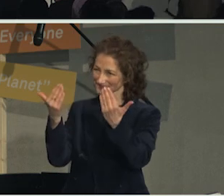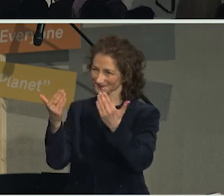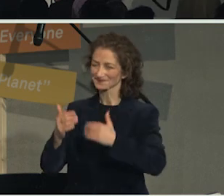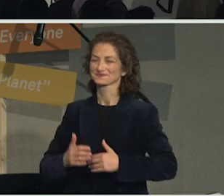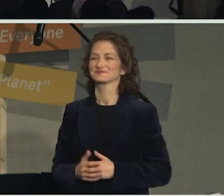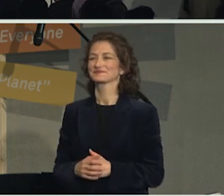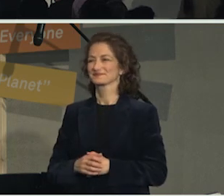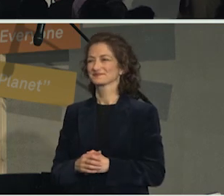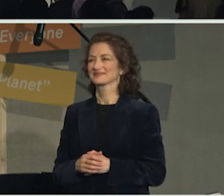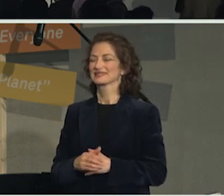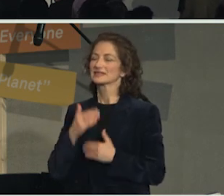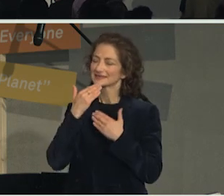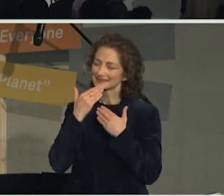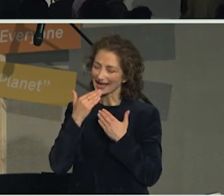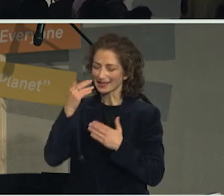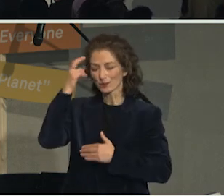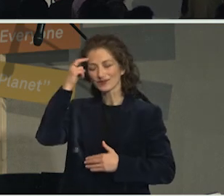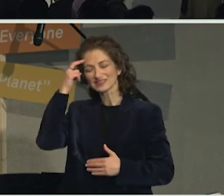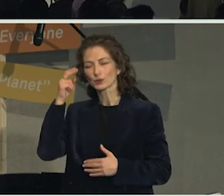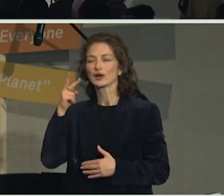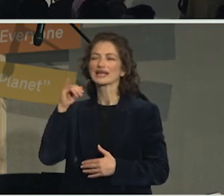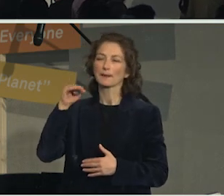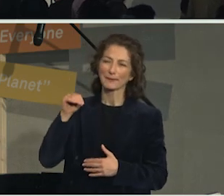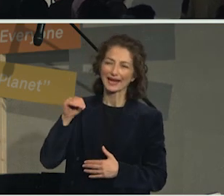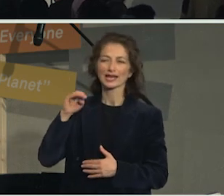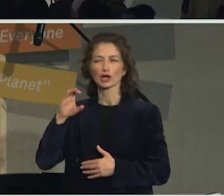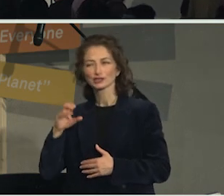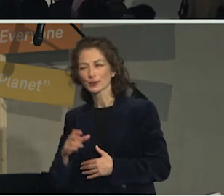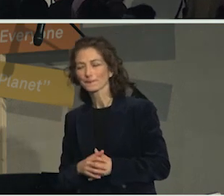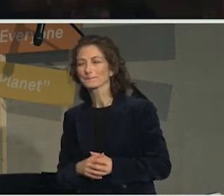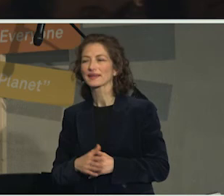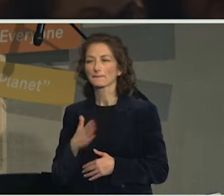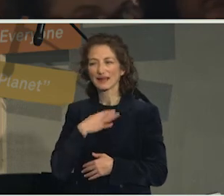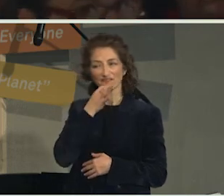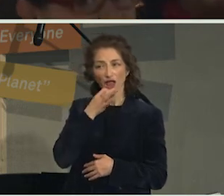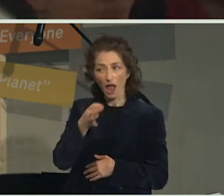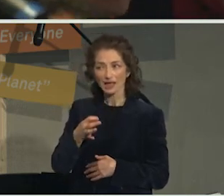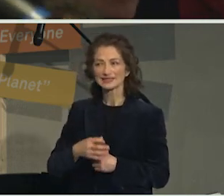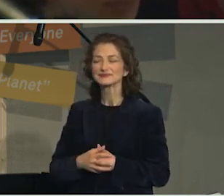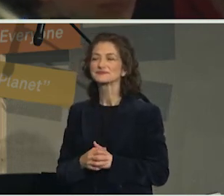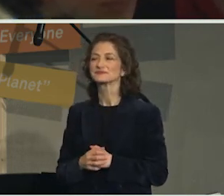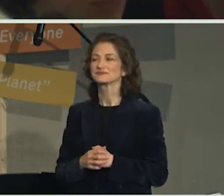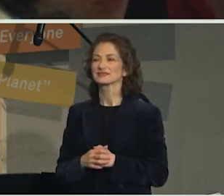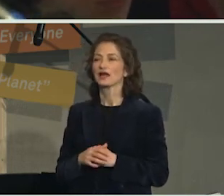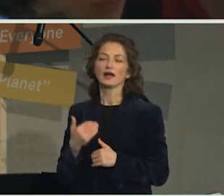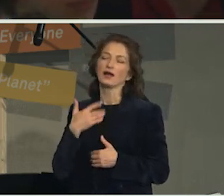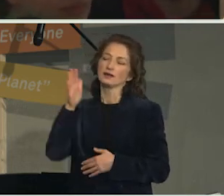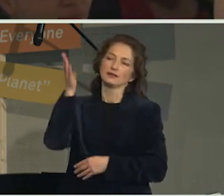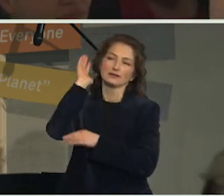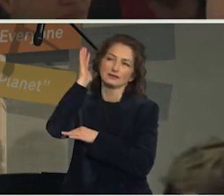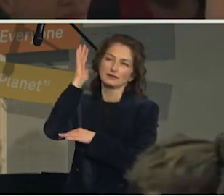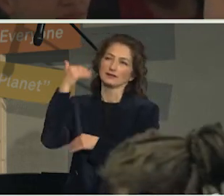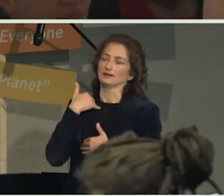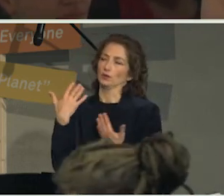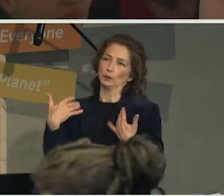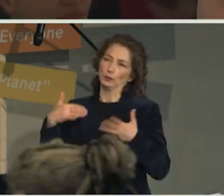brief. Thank you, Professor Kimberlé Crenshaw. My question is, I've been intrigued by everything I've heard. I've been out of the